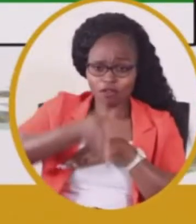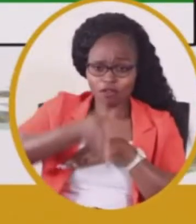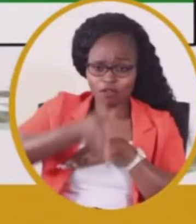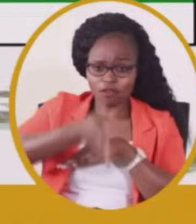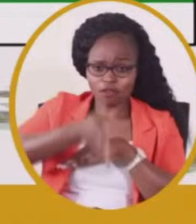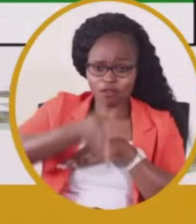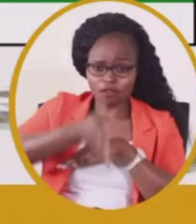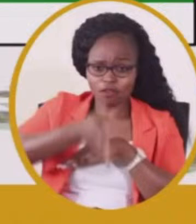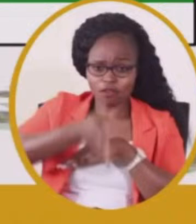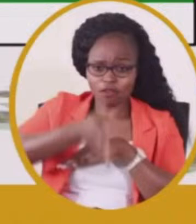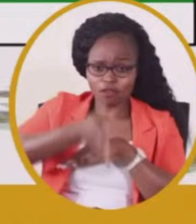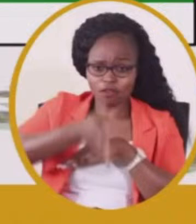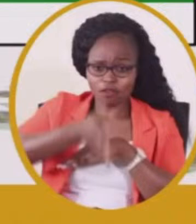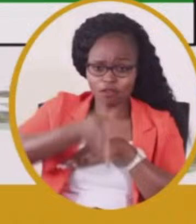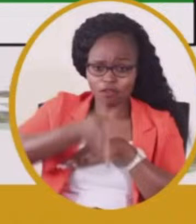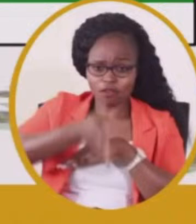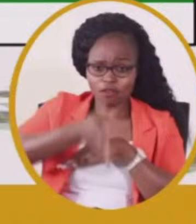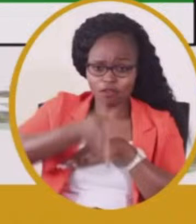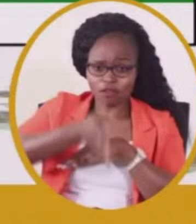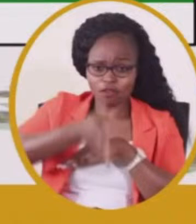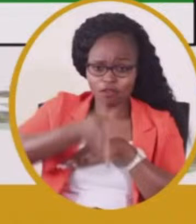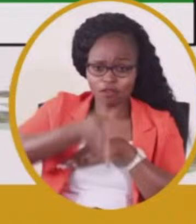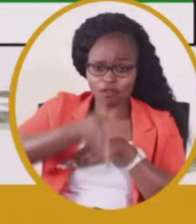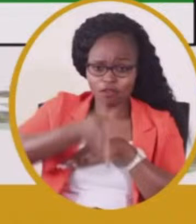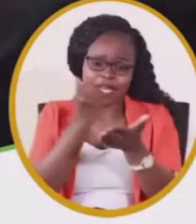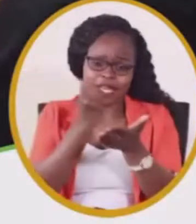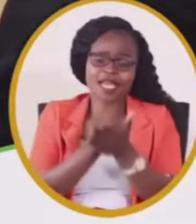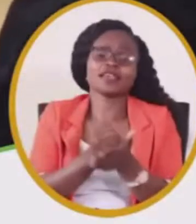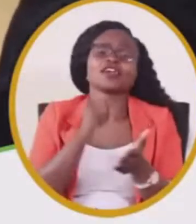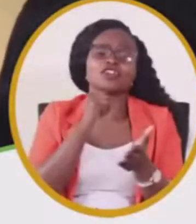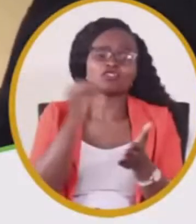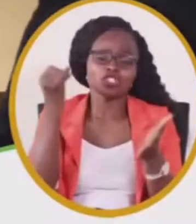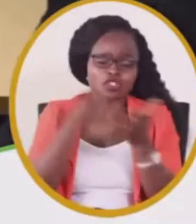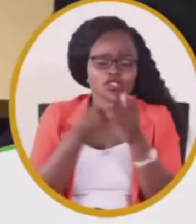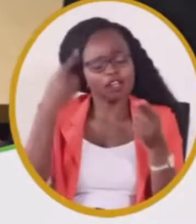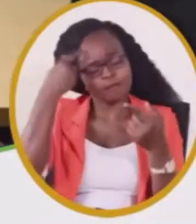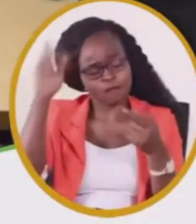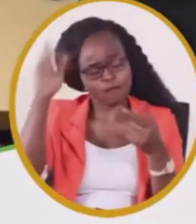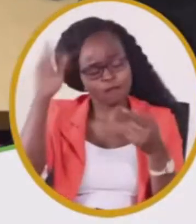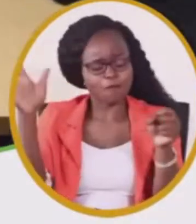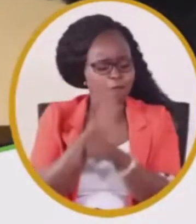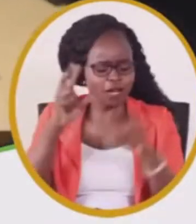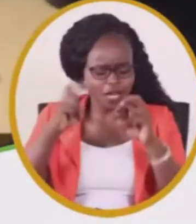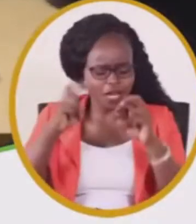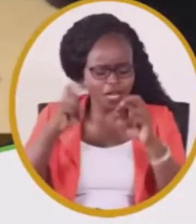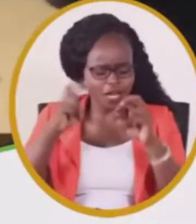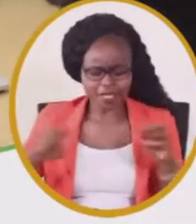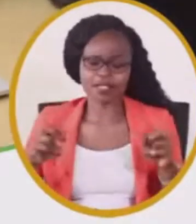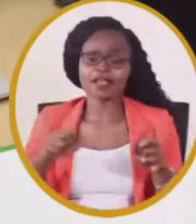shillings. Businesses applying for mergers to be excluded from full analysis